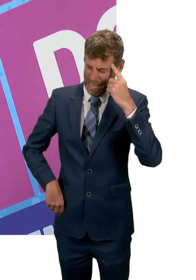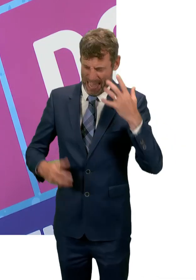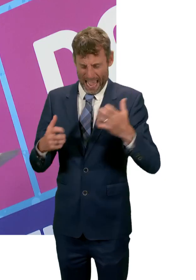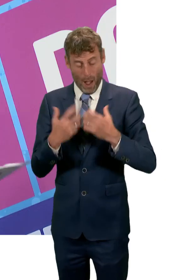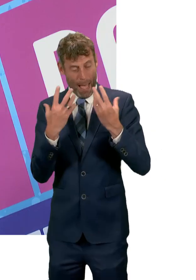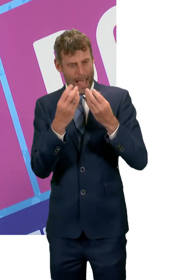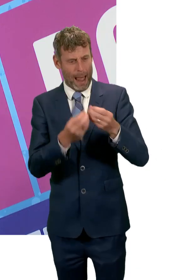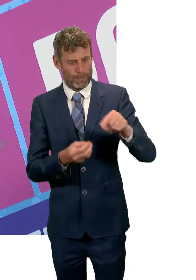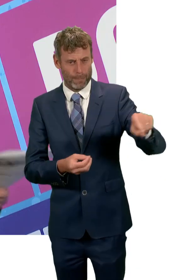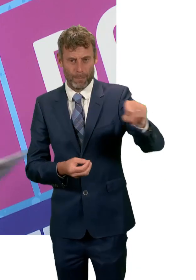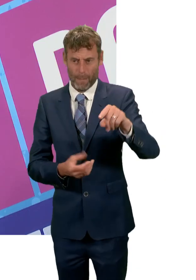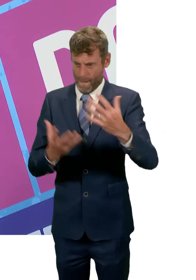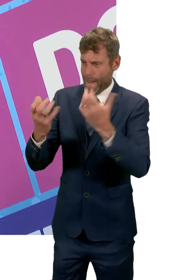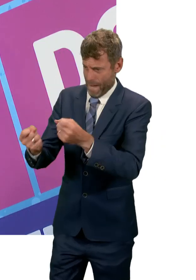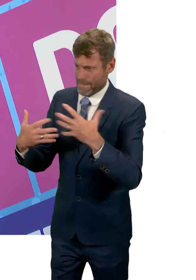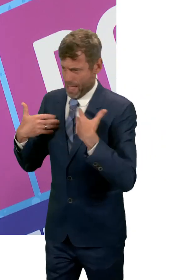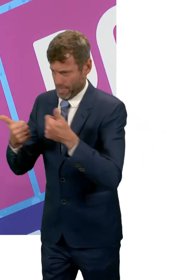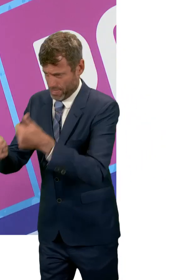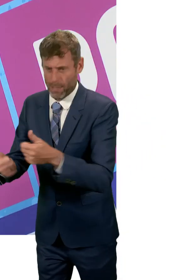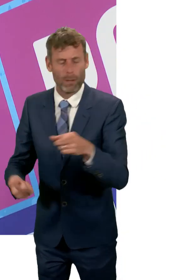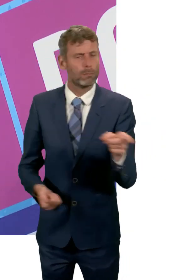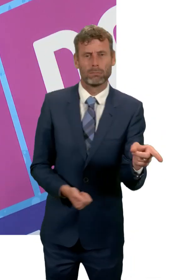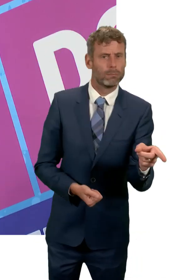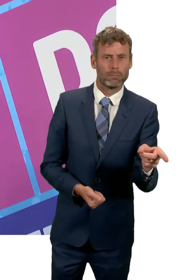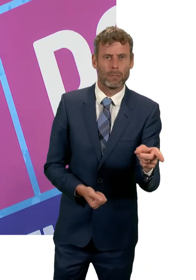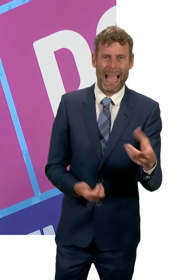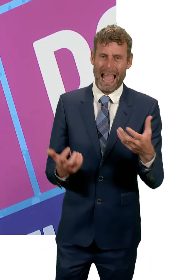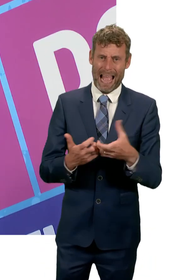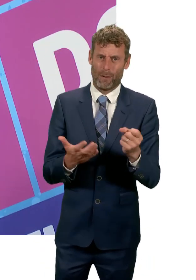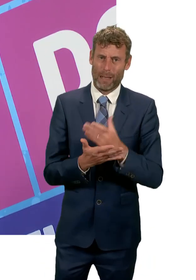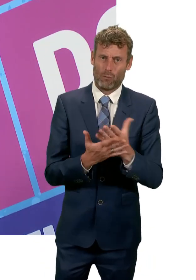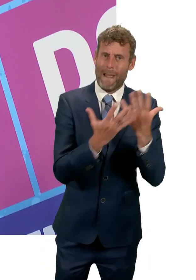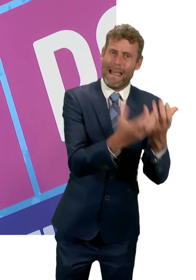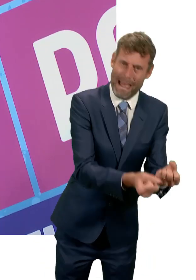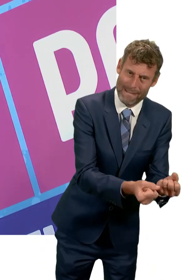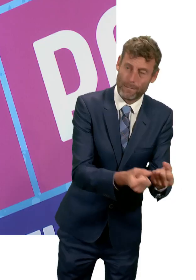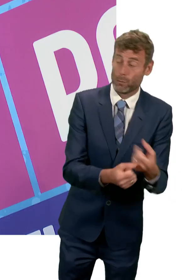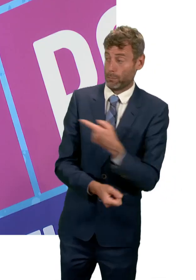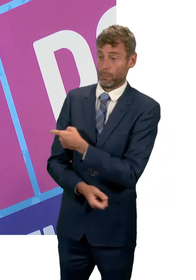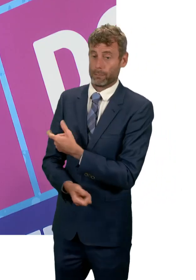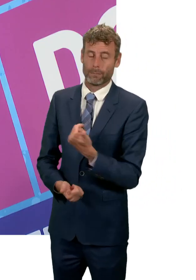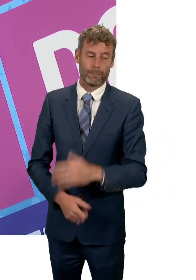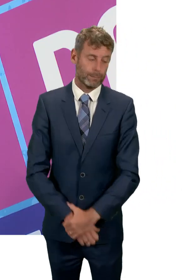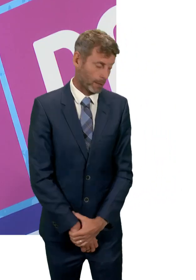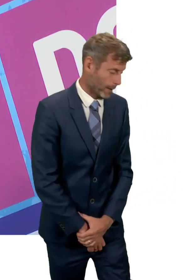improve health inequalities, and tackling poverty is something that Alex has alluded to already. So I can